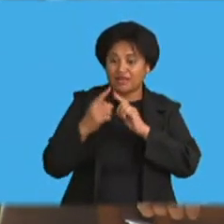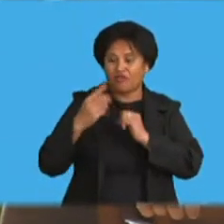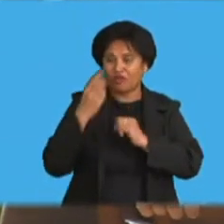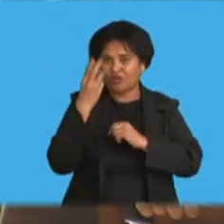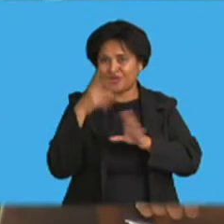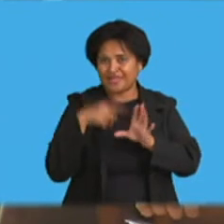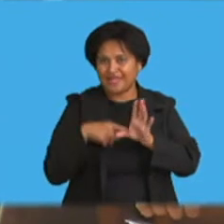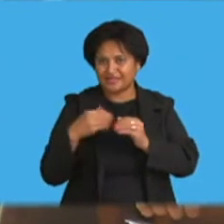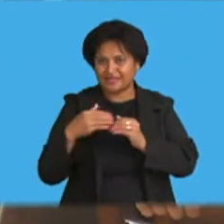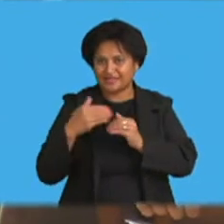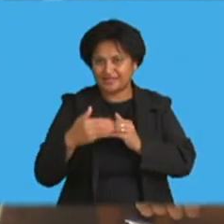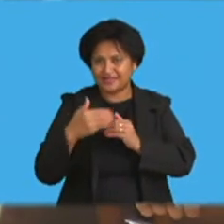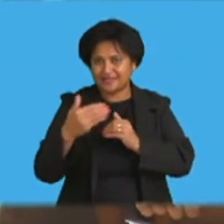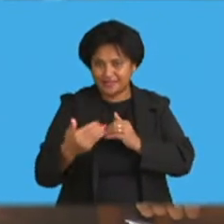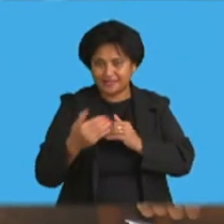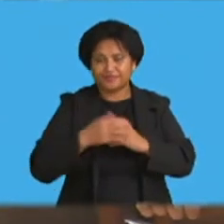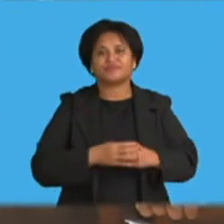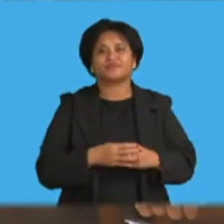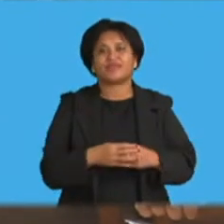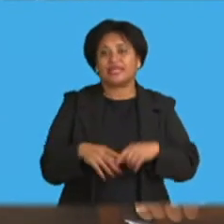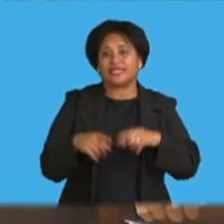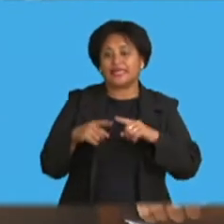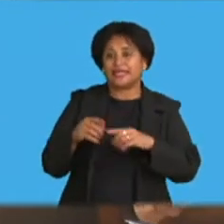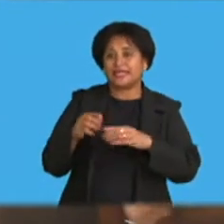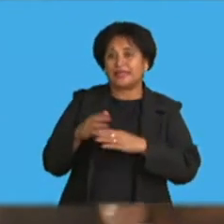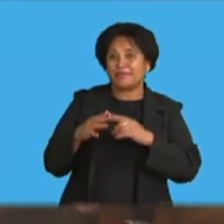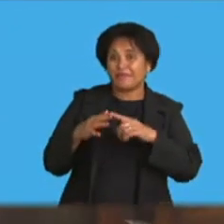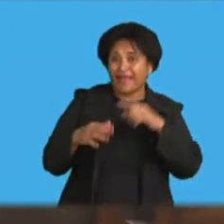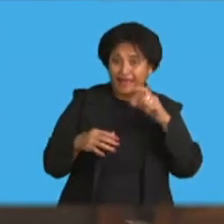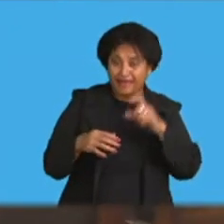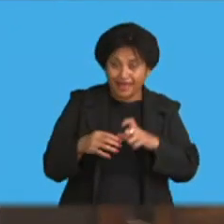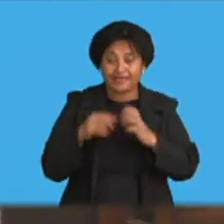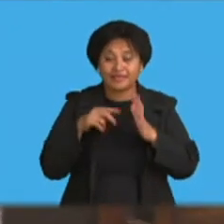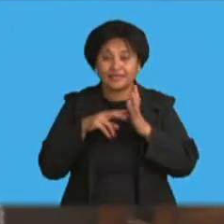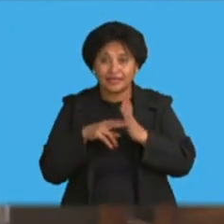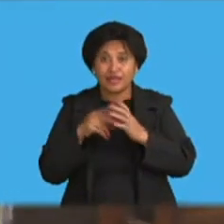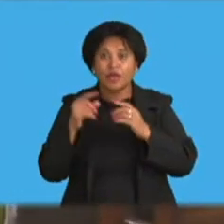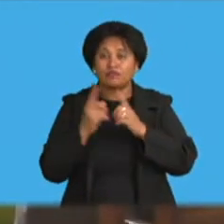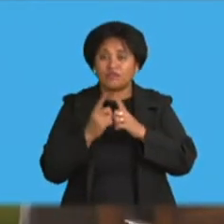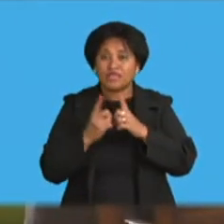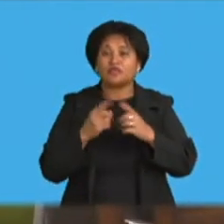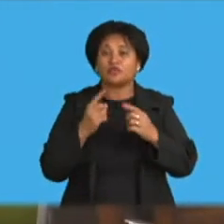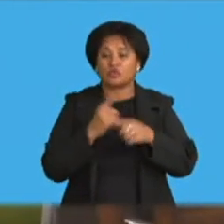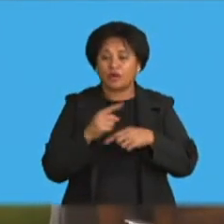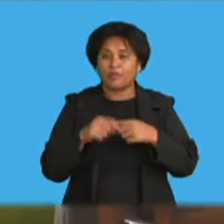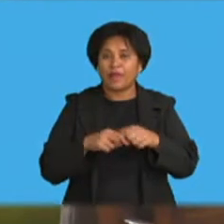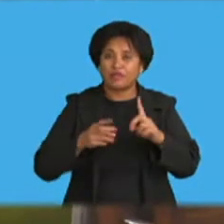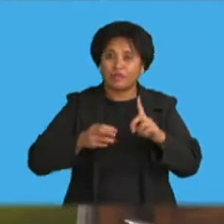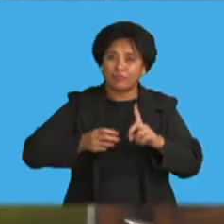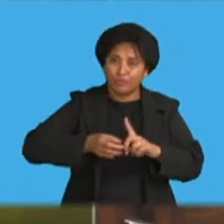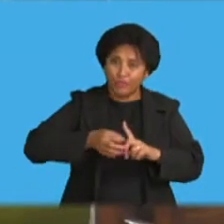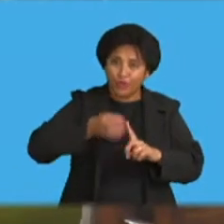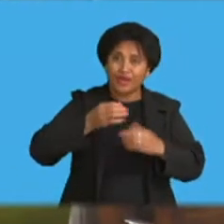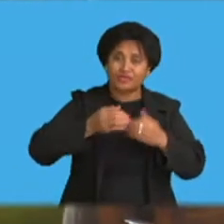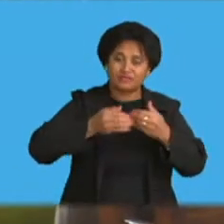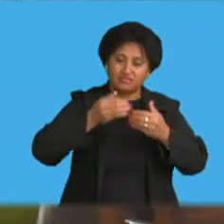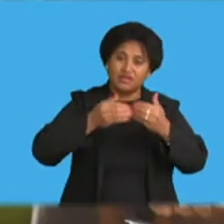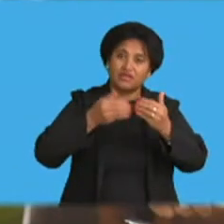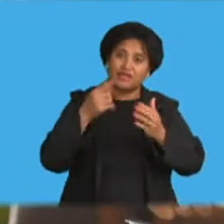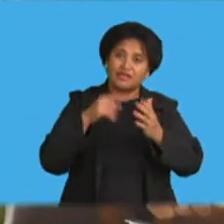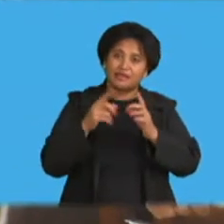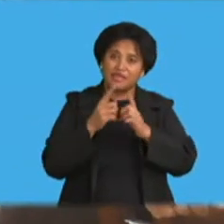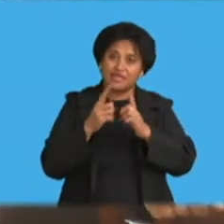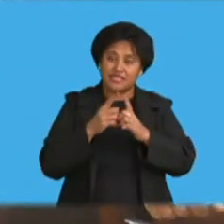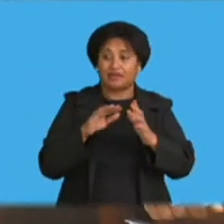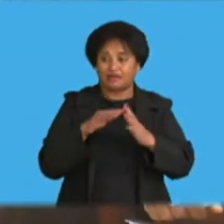years, Madam Speaker. Madam Speaker, EMAG in Nadi met and provided a report on its progress over the past 3 years, and Fiji, of course, now being